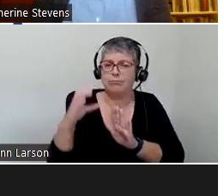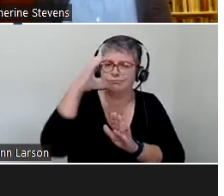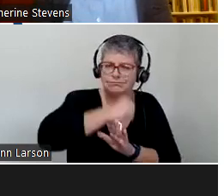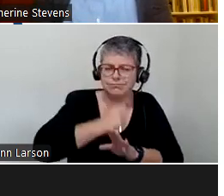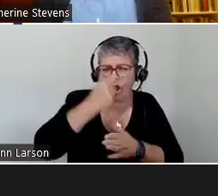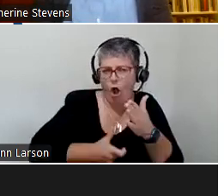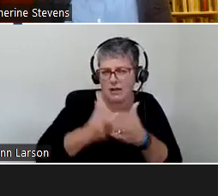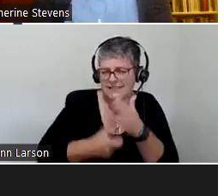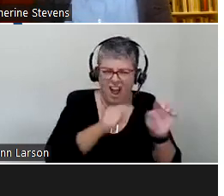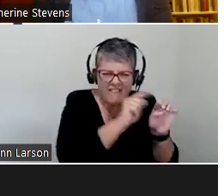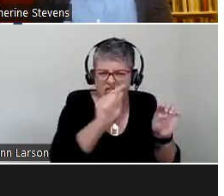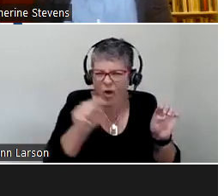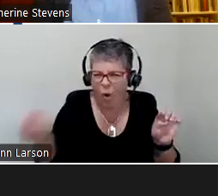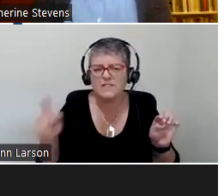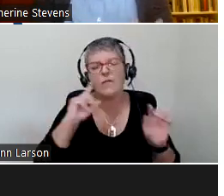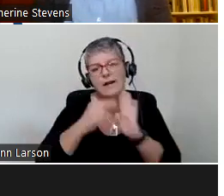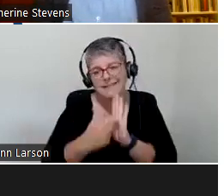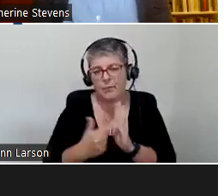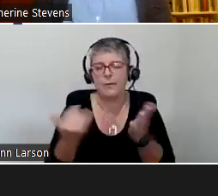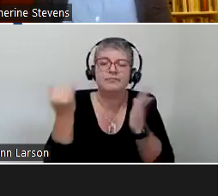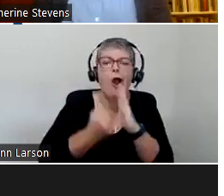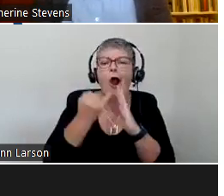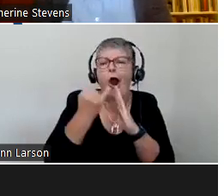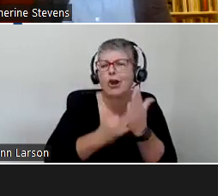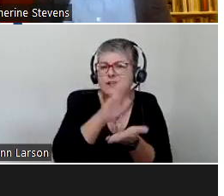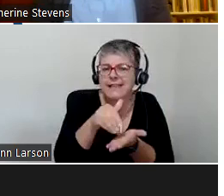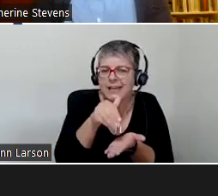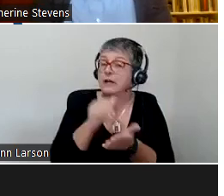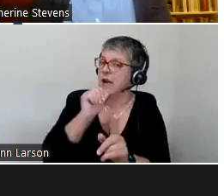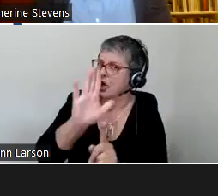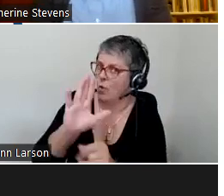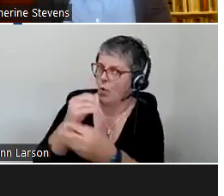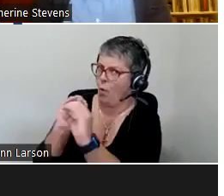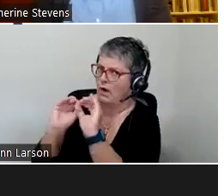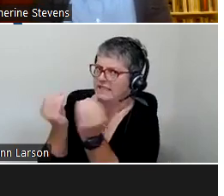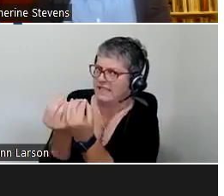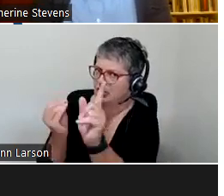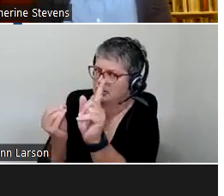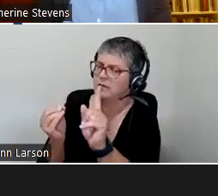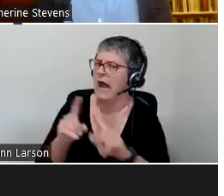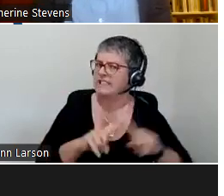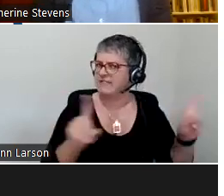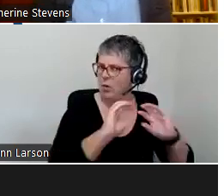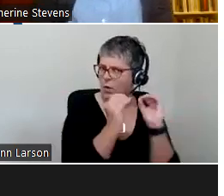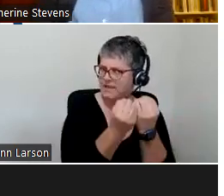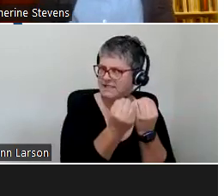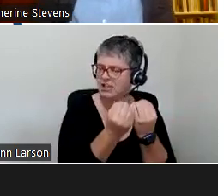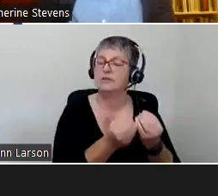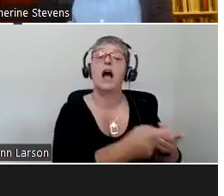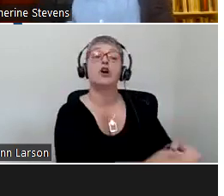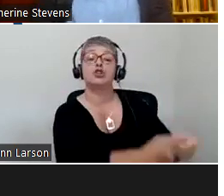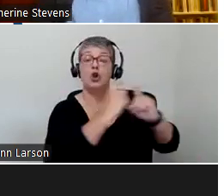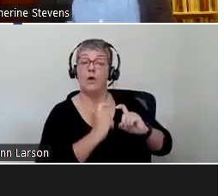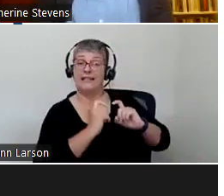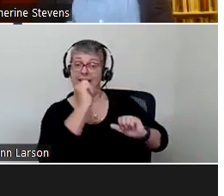like. If a local art center, and that's not your organization, so somebody who's not your organization, donates a theater for